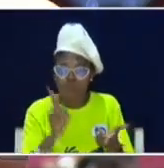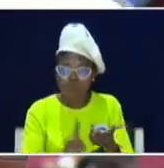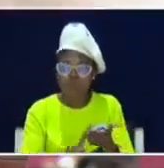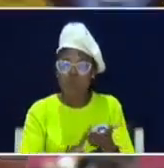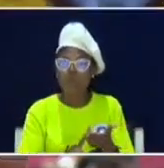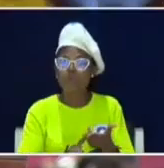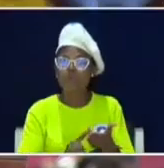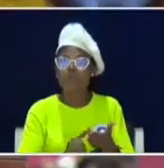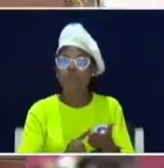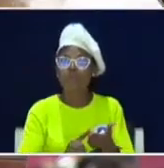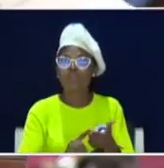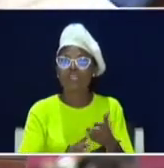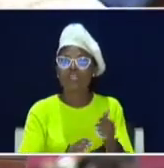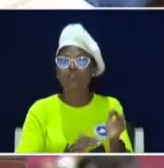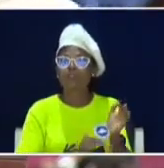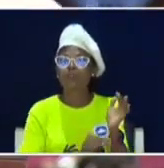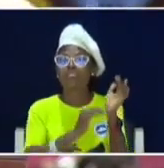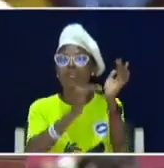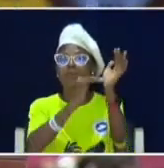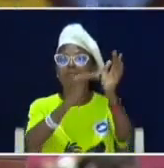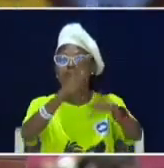stepping on God's ability,